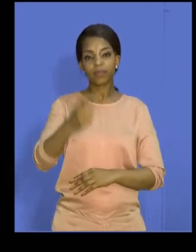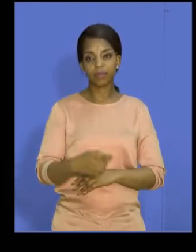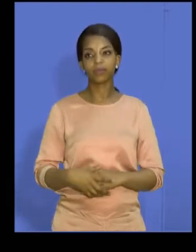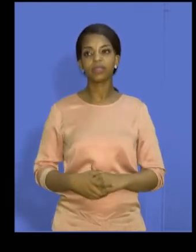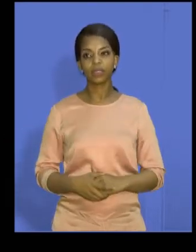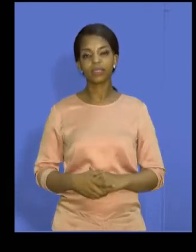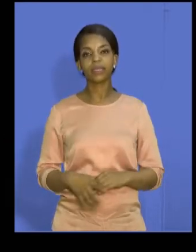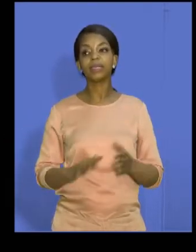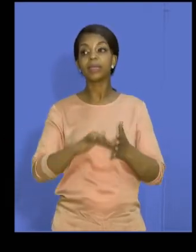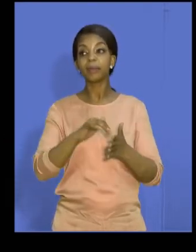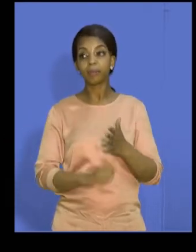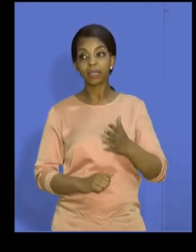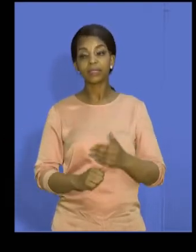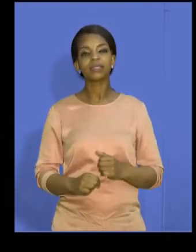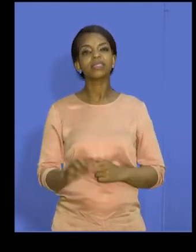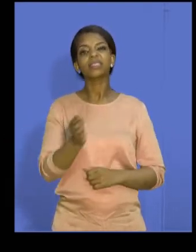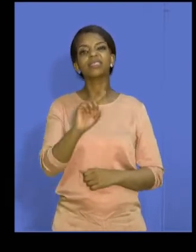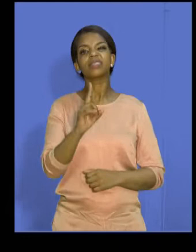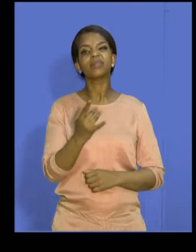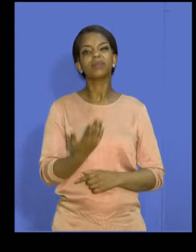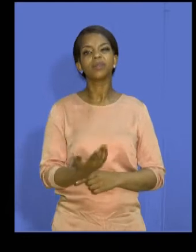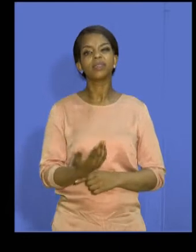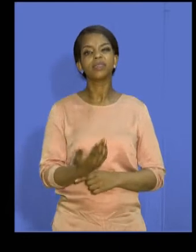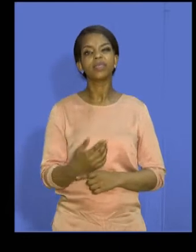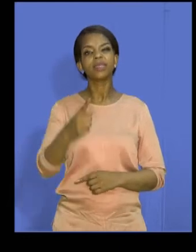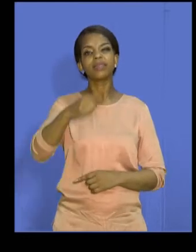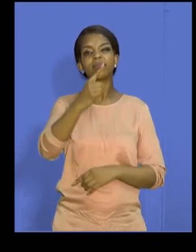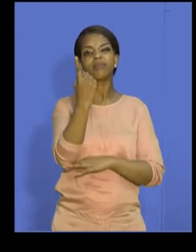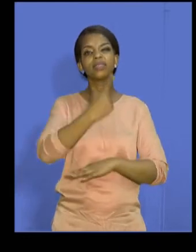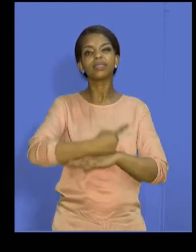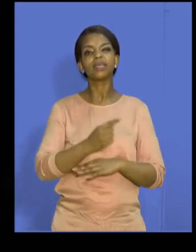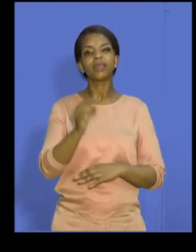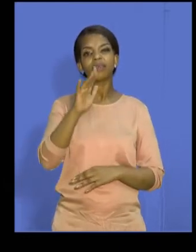on the first day. So